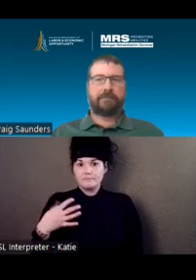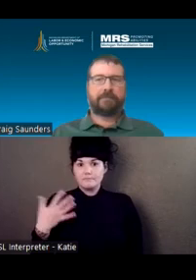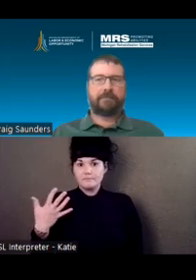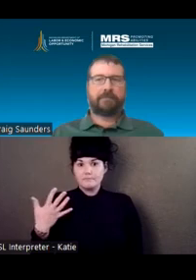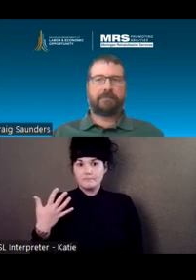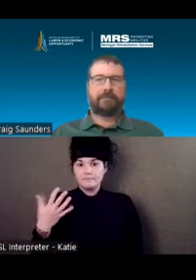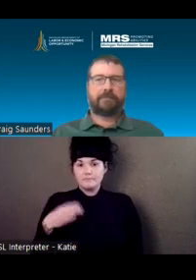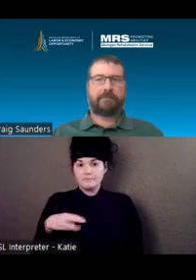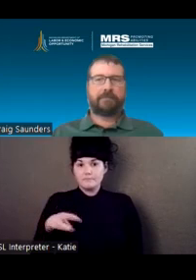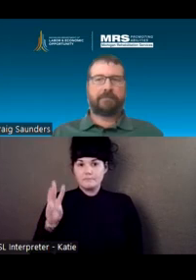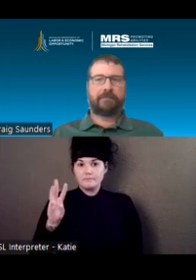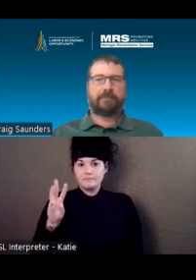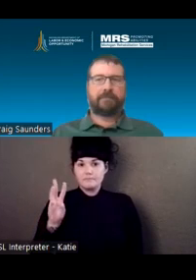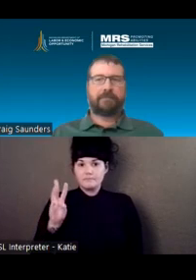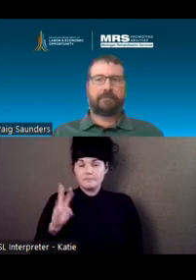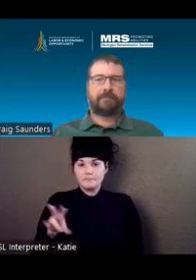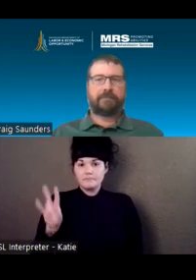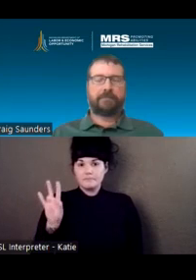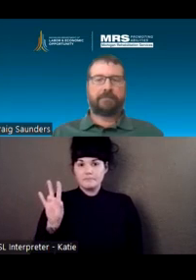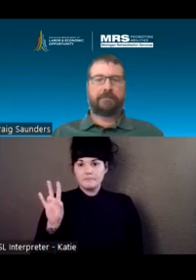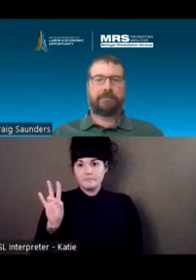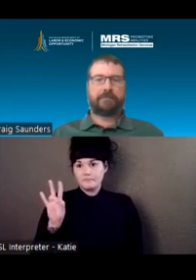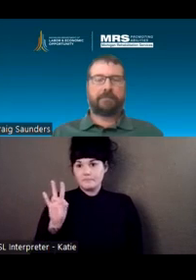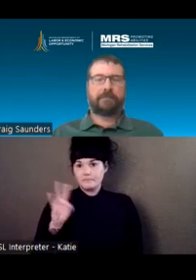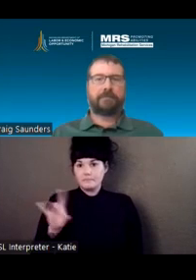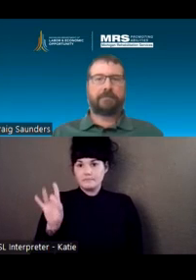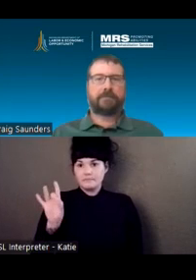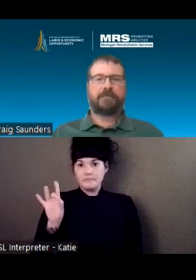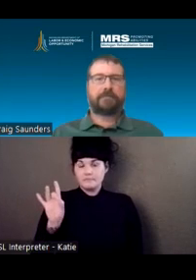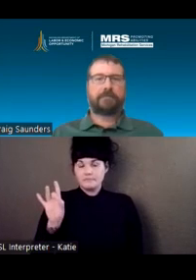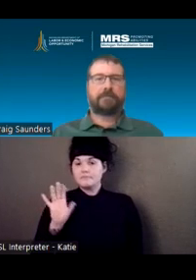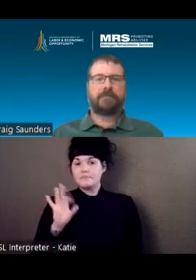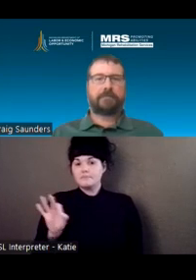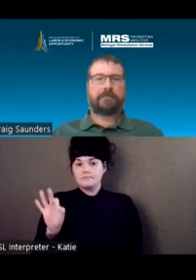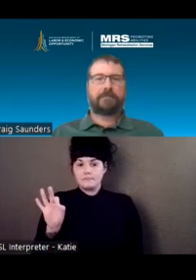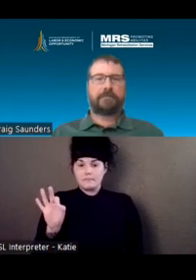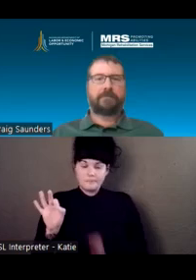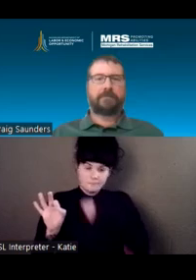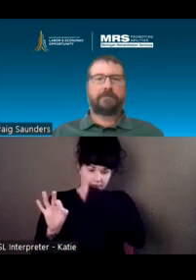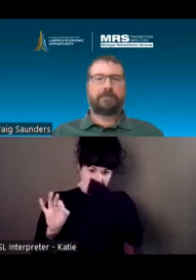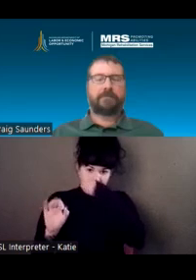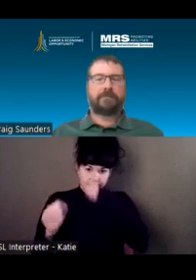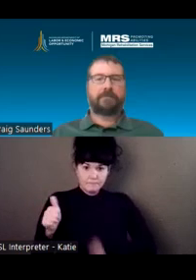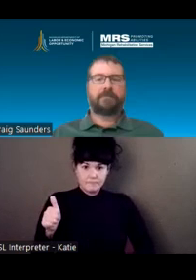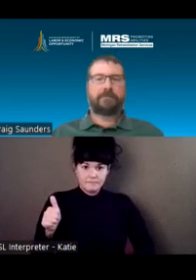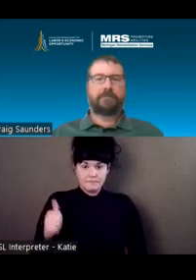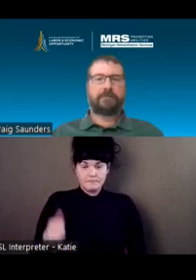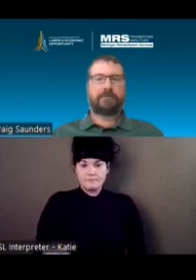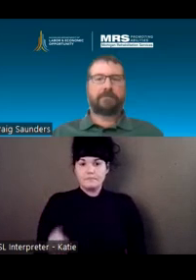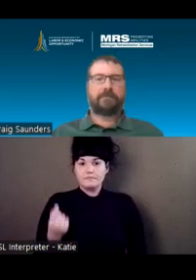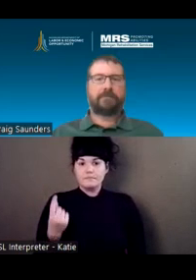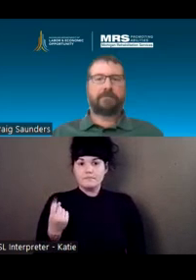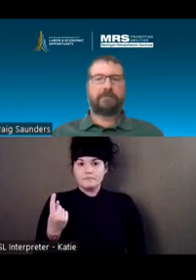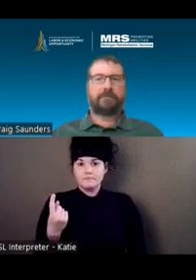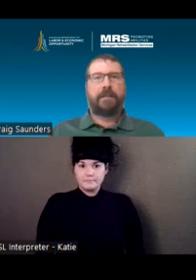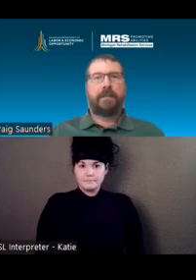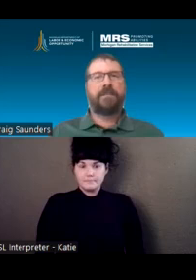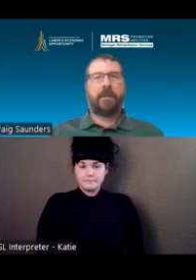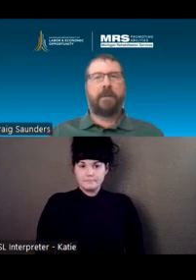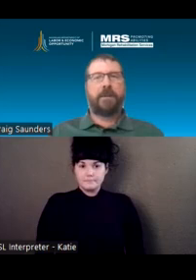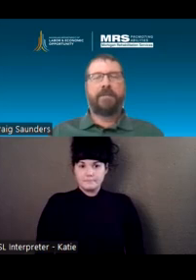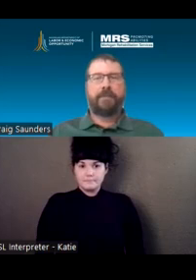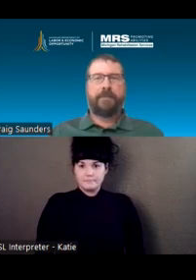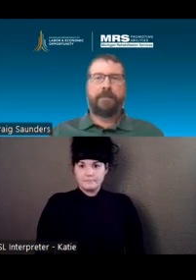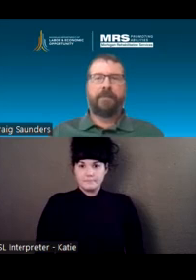5, 6, 7, 8, 9, 10, 11.